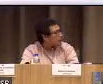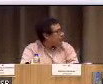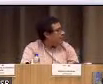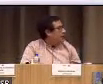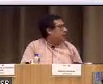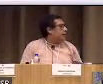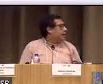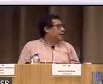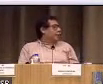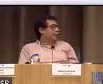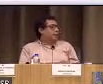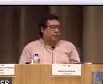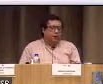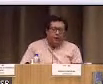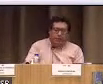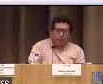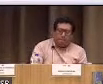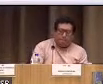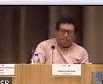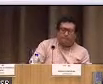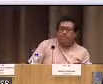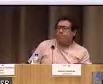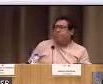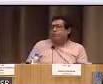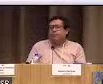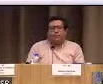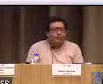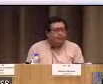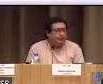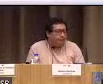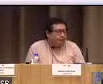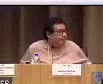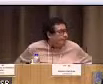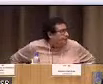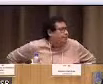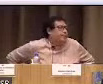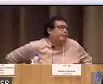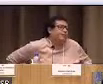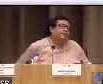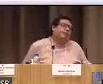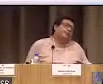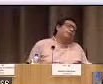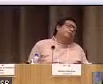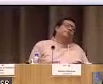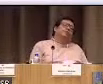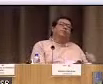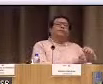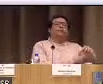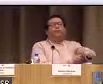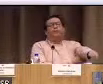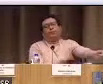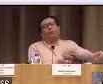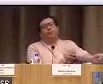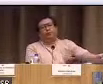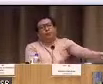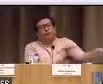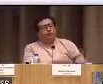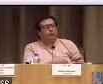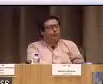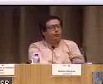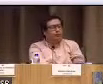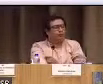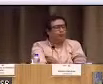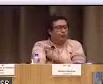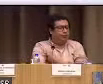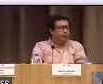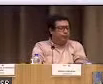that, I'm going to share the experience and the lessons learned. My name is